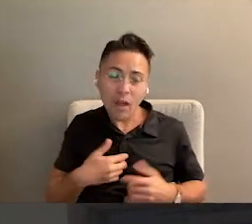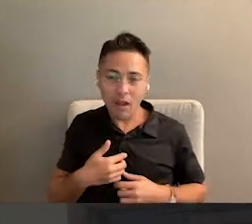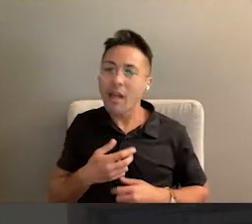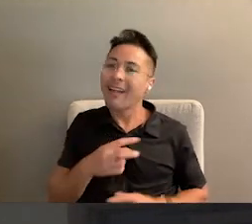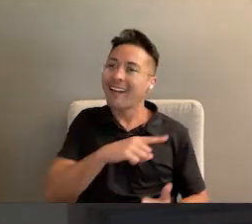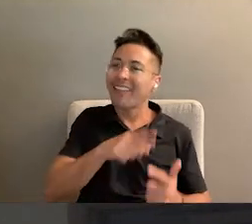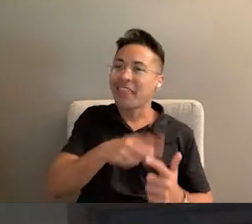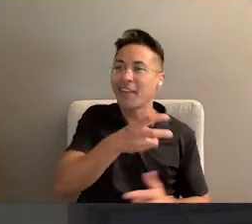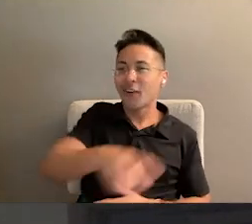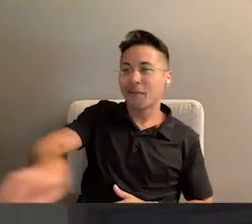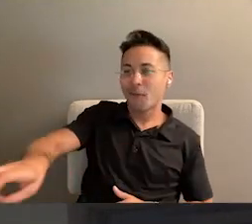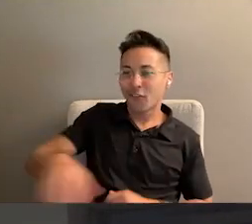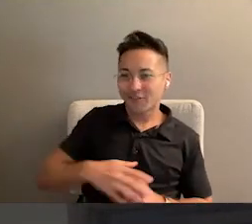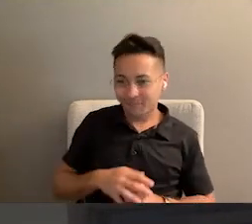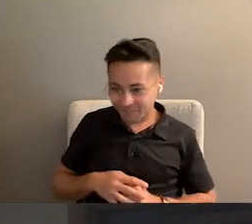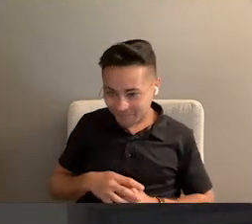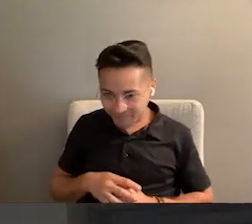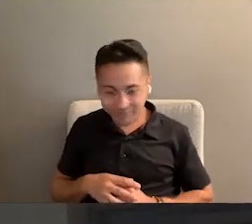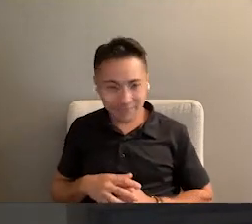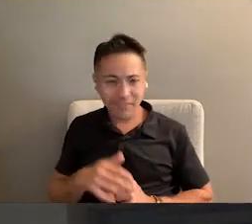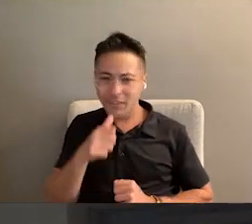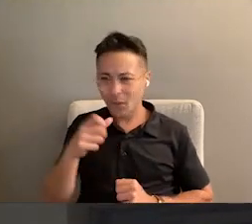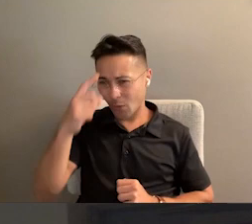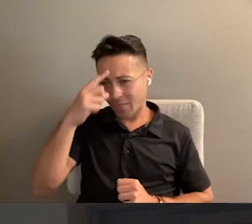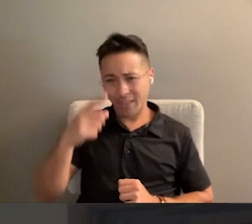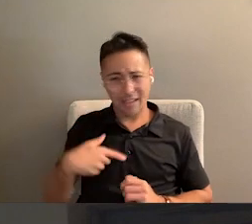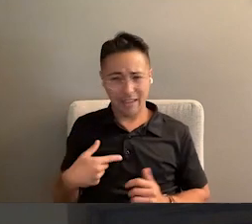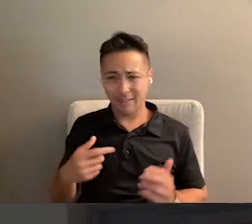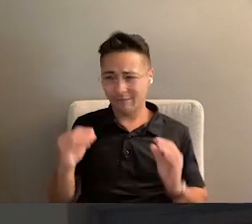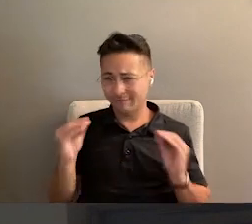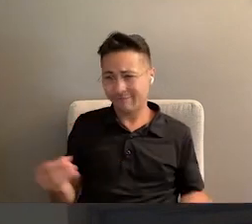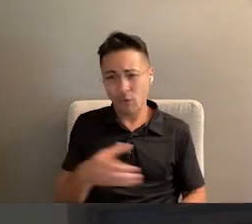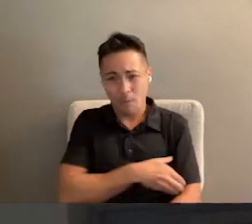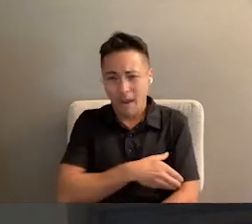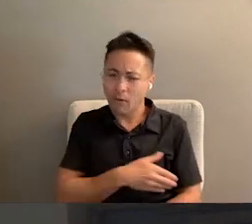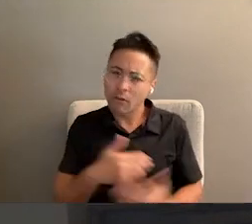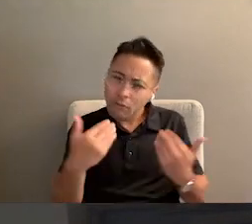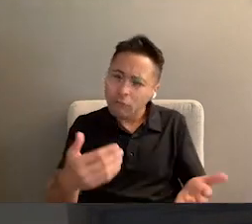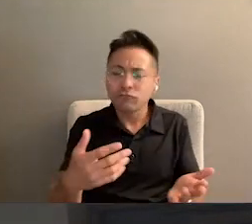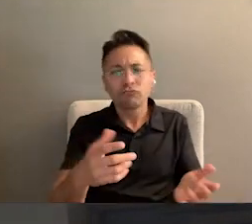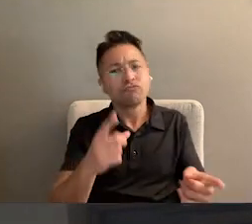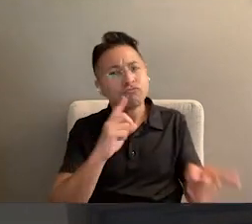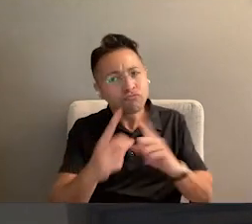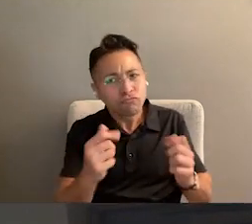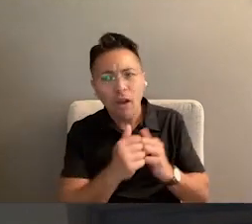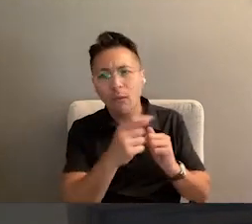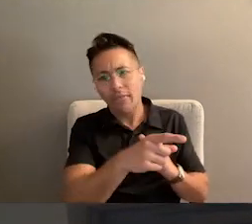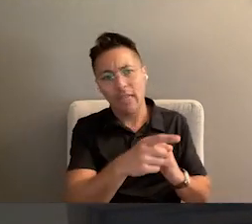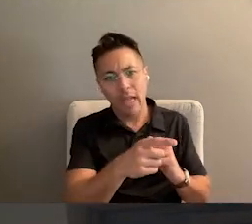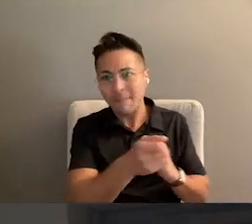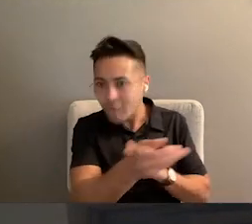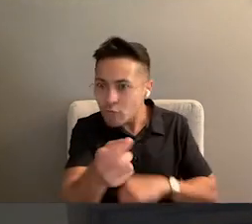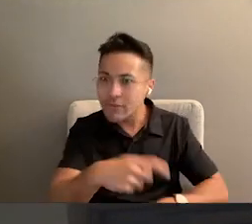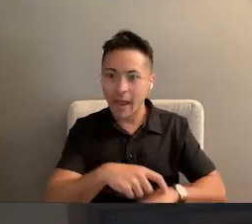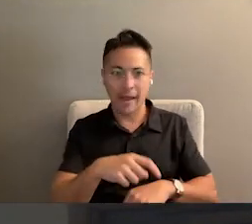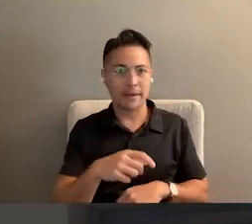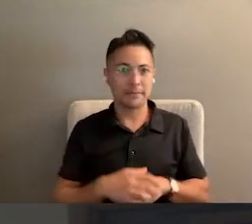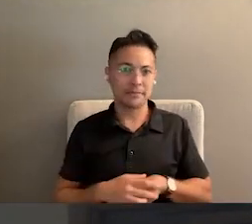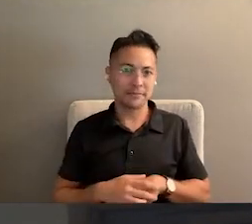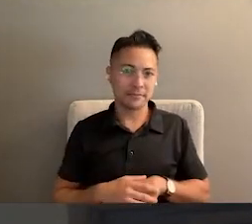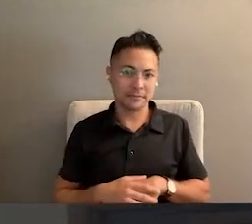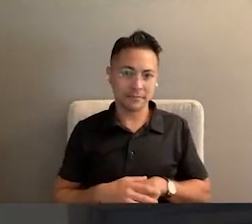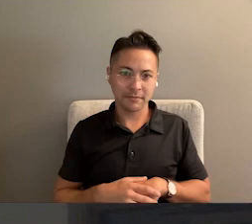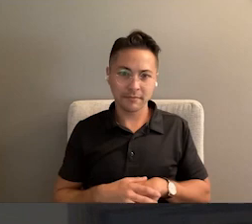know. Please, I really want to. And then they come over, all right? So don't think you're powerless. Talk to